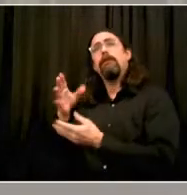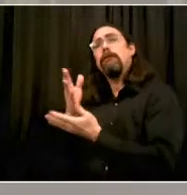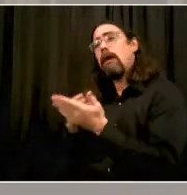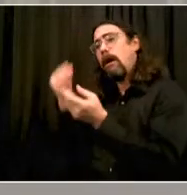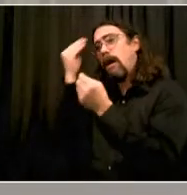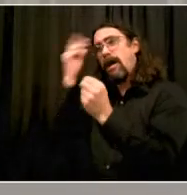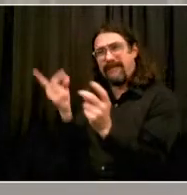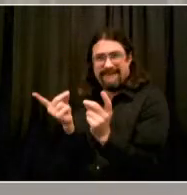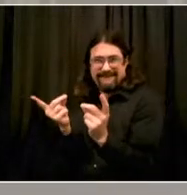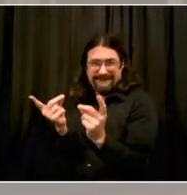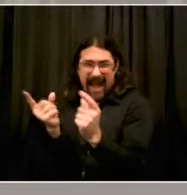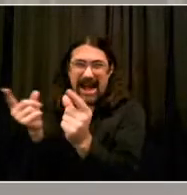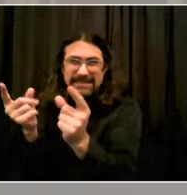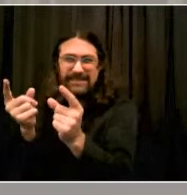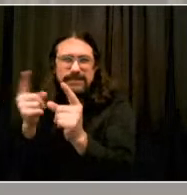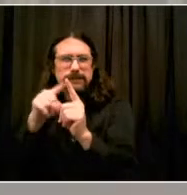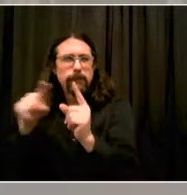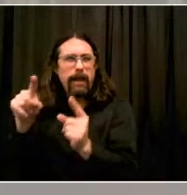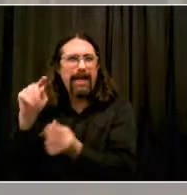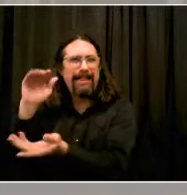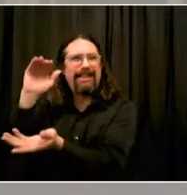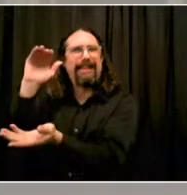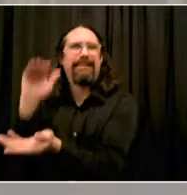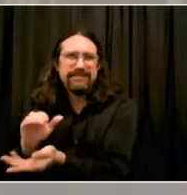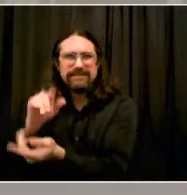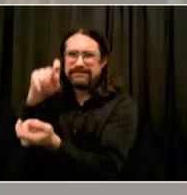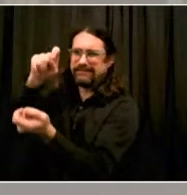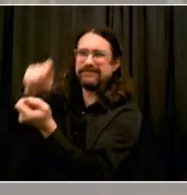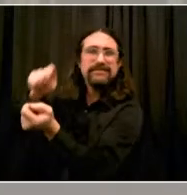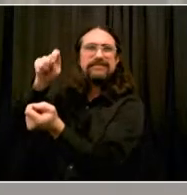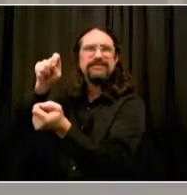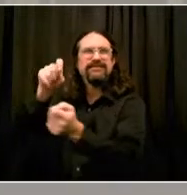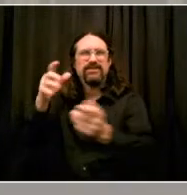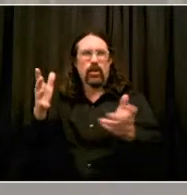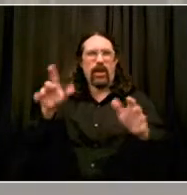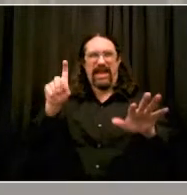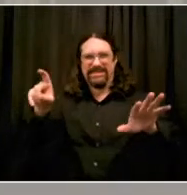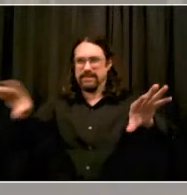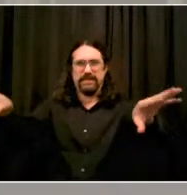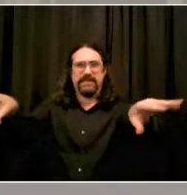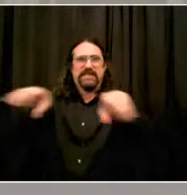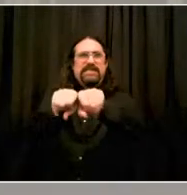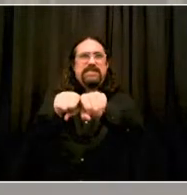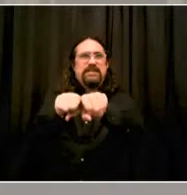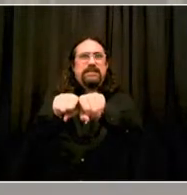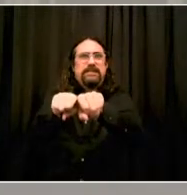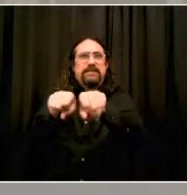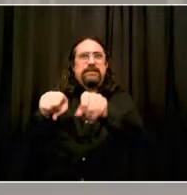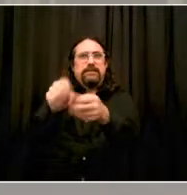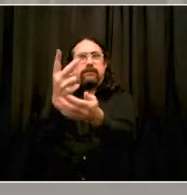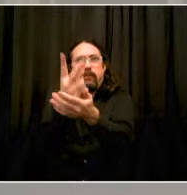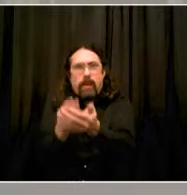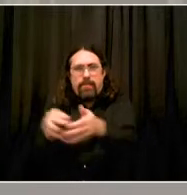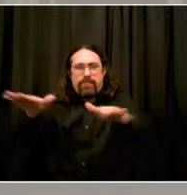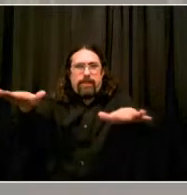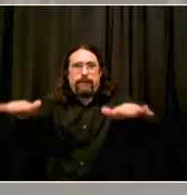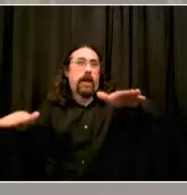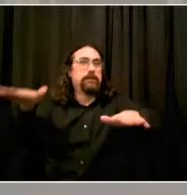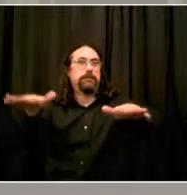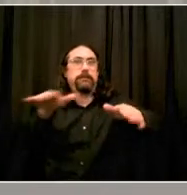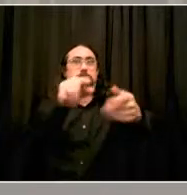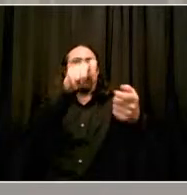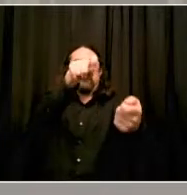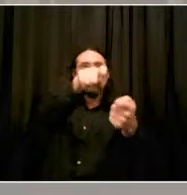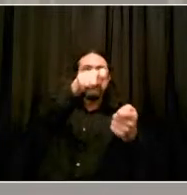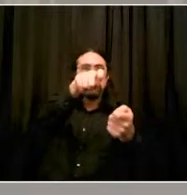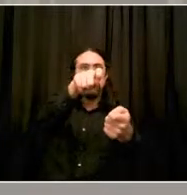for the trees here, and really focus on what are the concerning signals in what we're seeing with